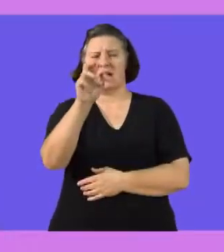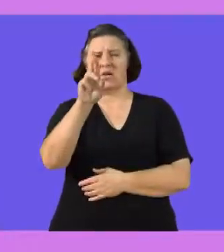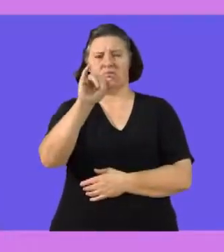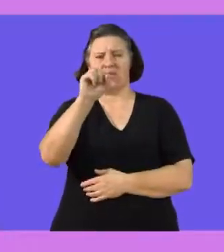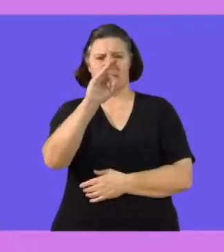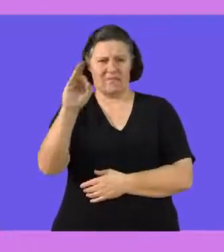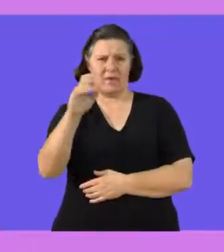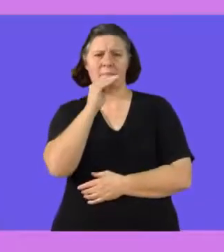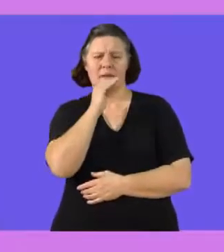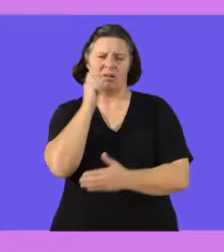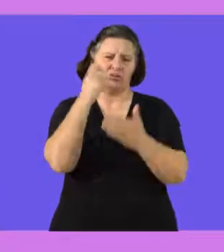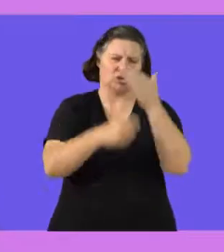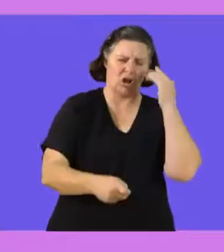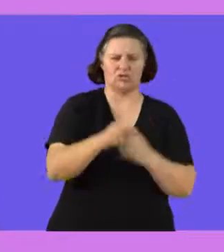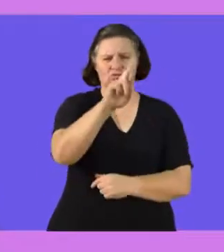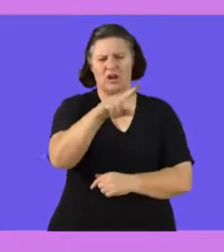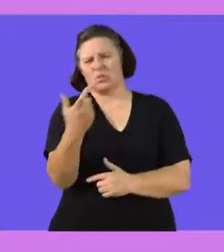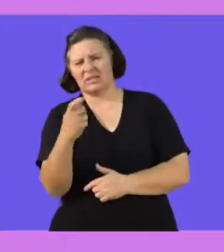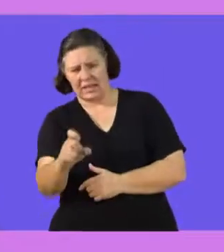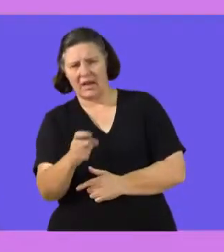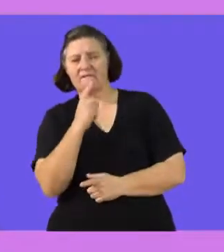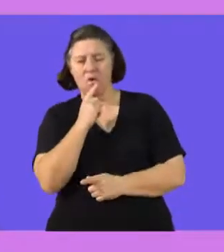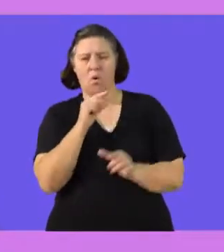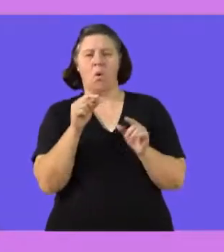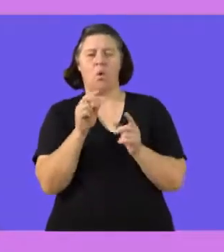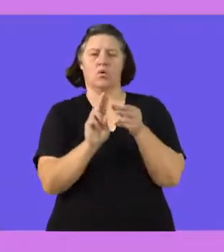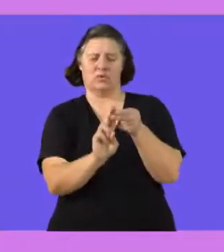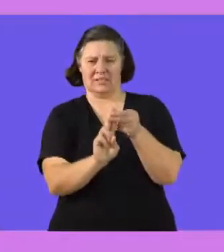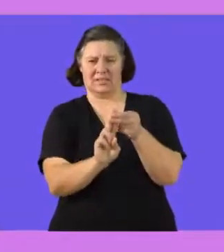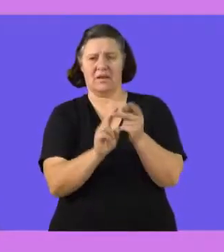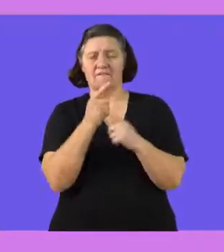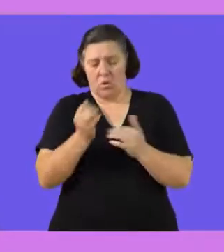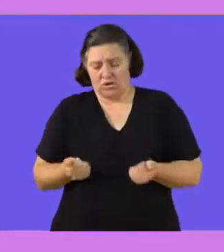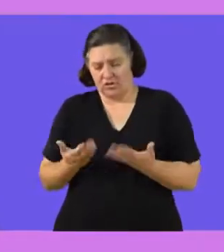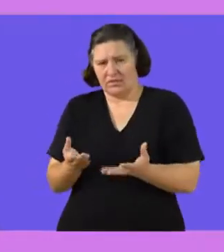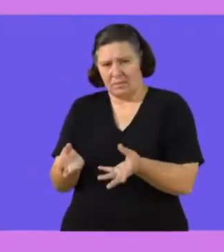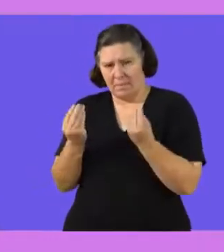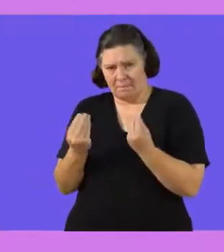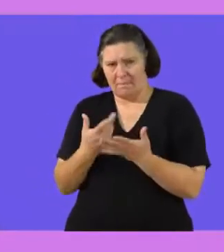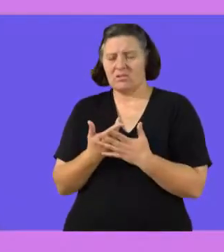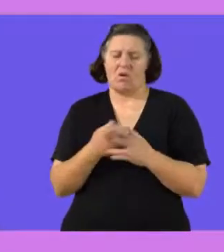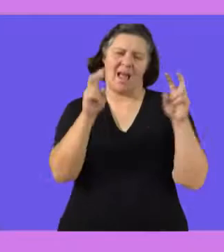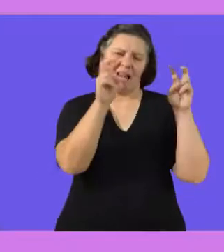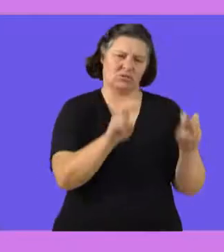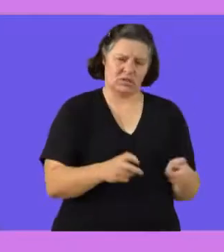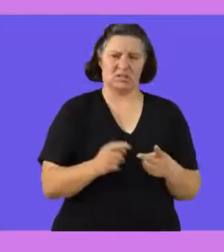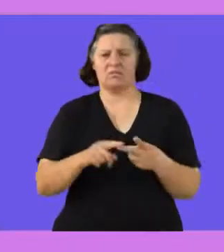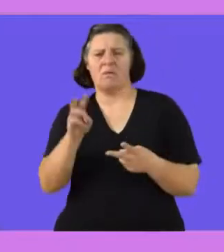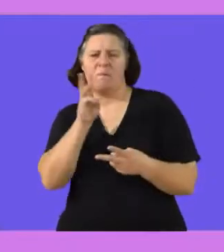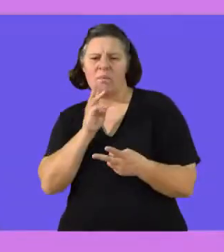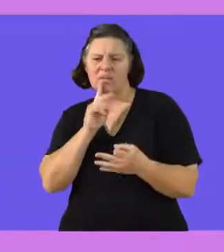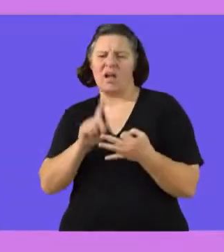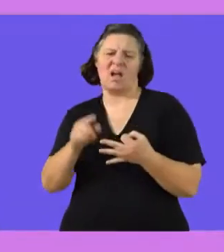charge, either in rands or cents, per measuring unit for a specific service, such as electricity,